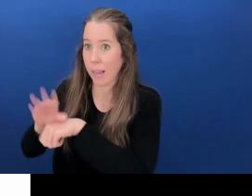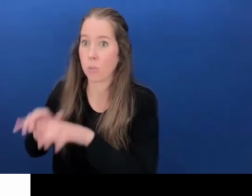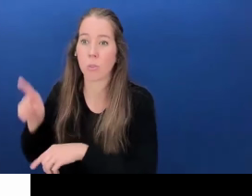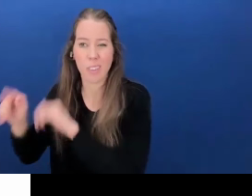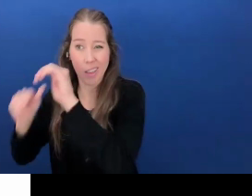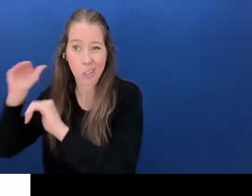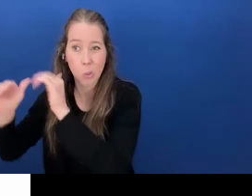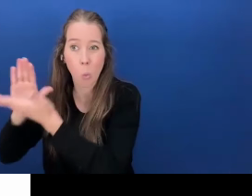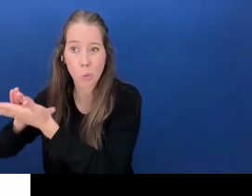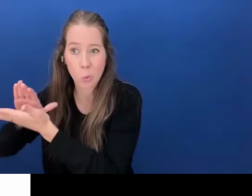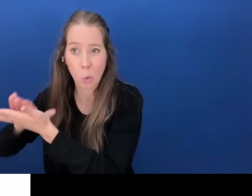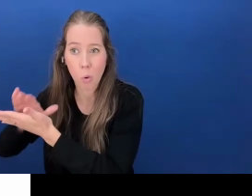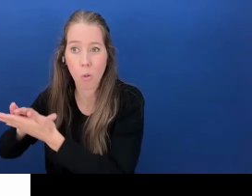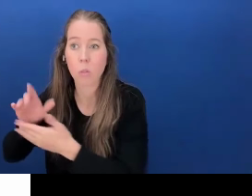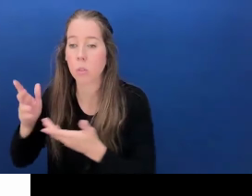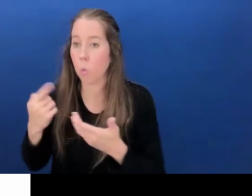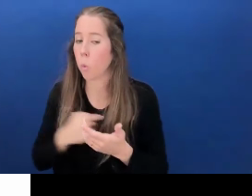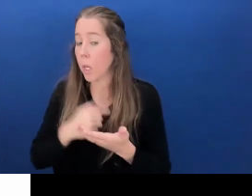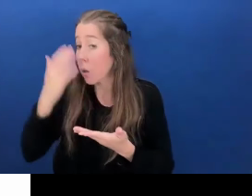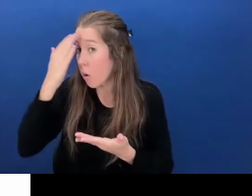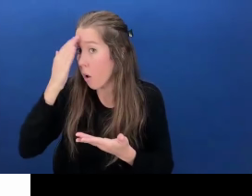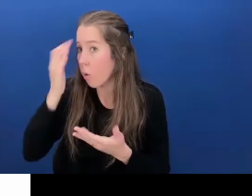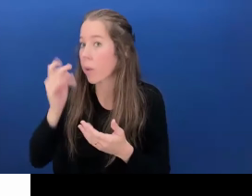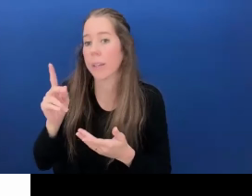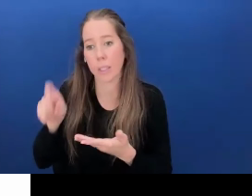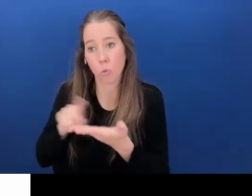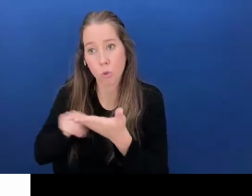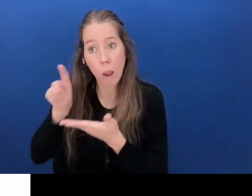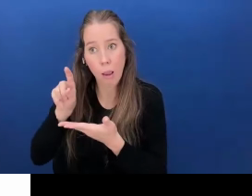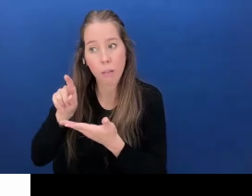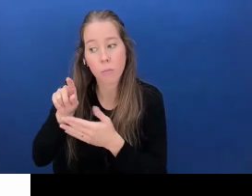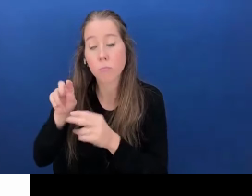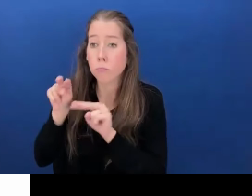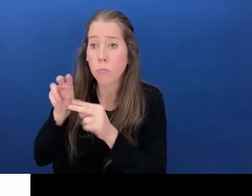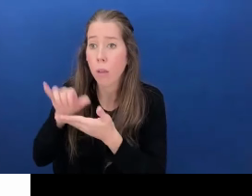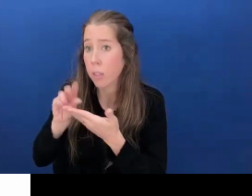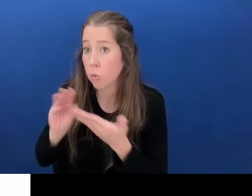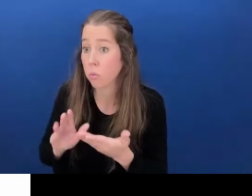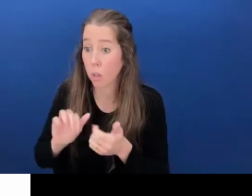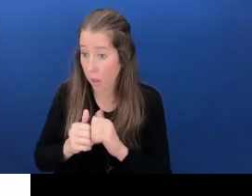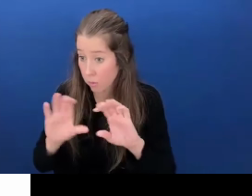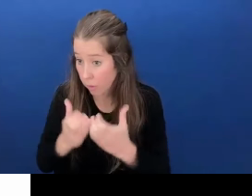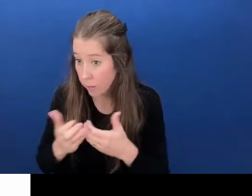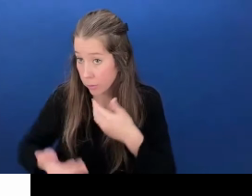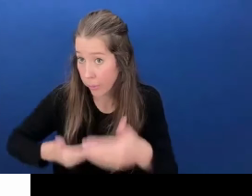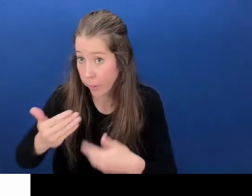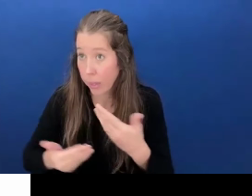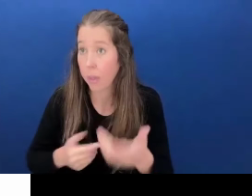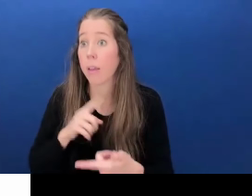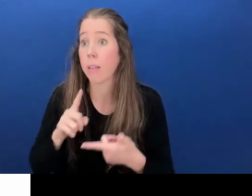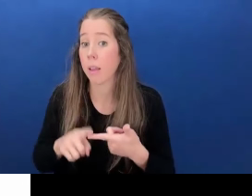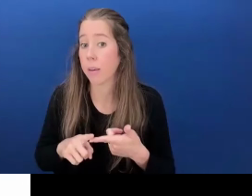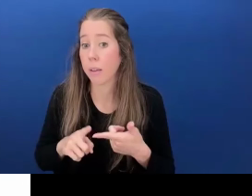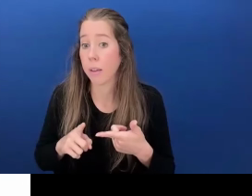well. So they're on our radar of, all right, we need to be checking up on them and seeing how is their classes going. And